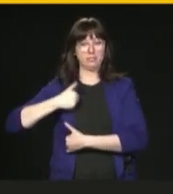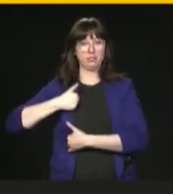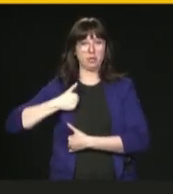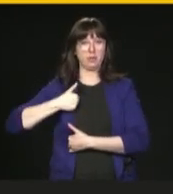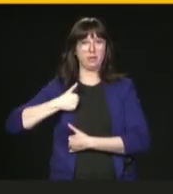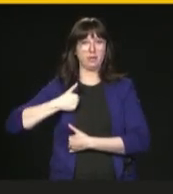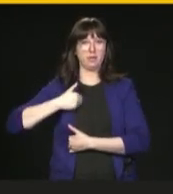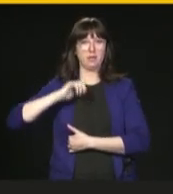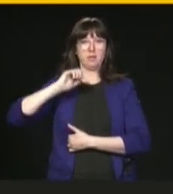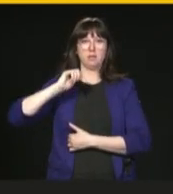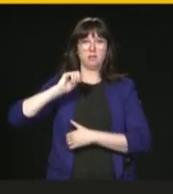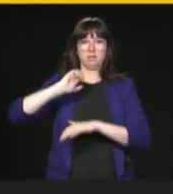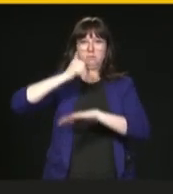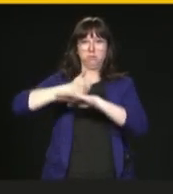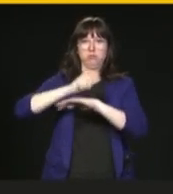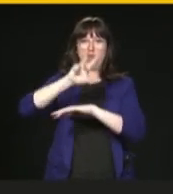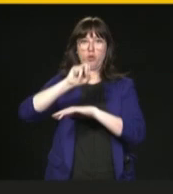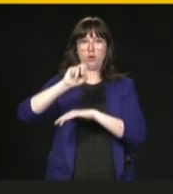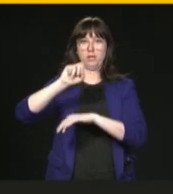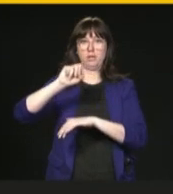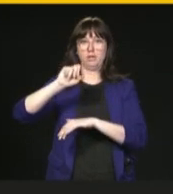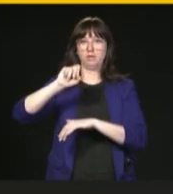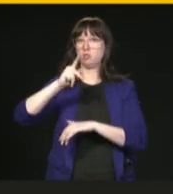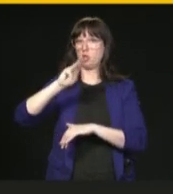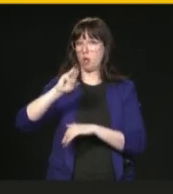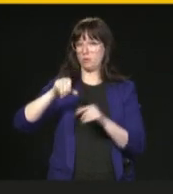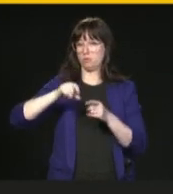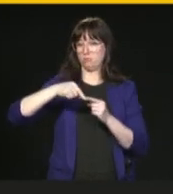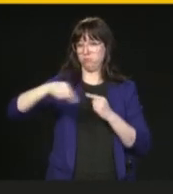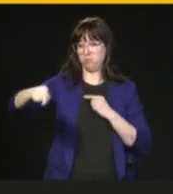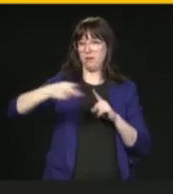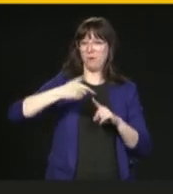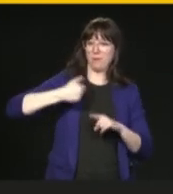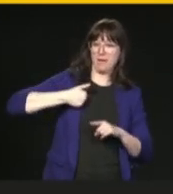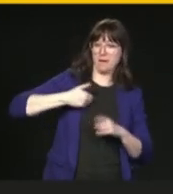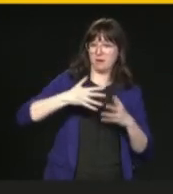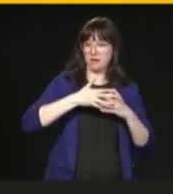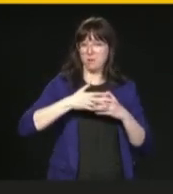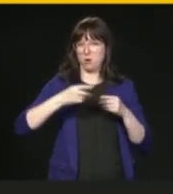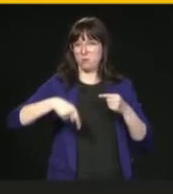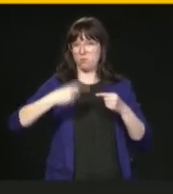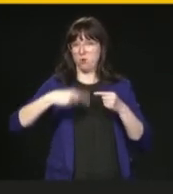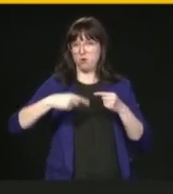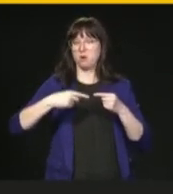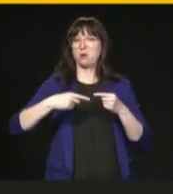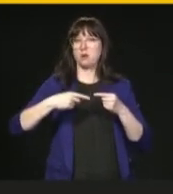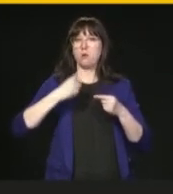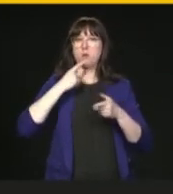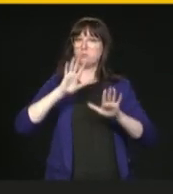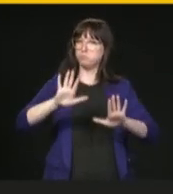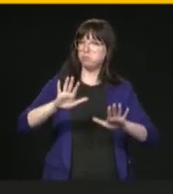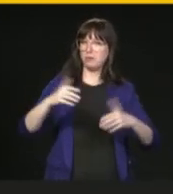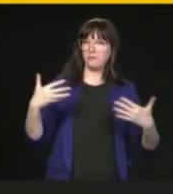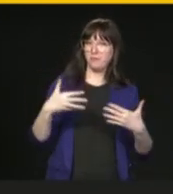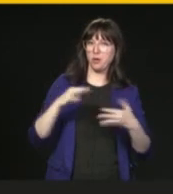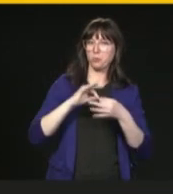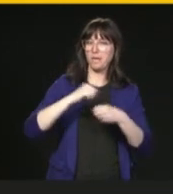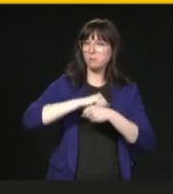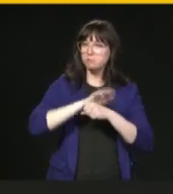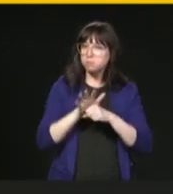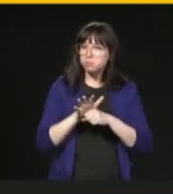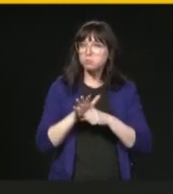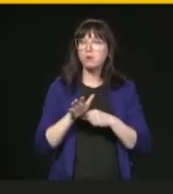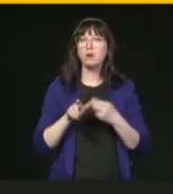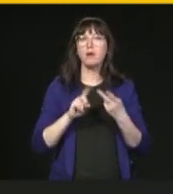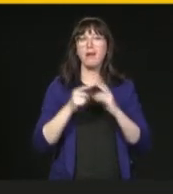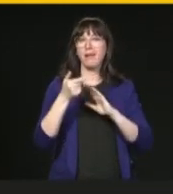stationed within 30 kilometers of the Canadian-U.S. border to cut back over fears with regards to COVID-19